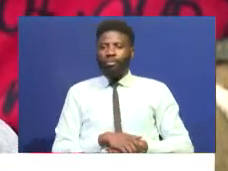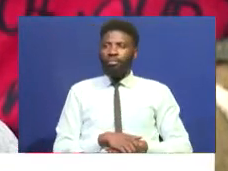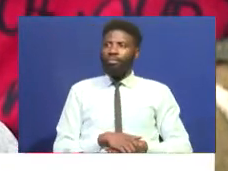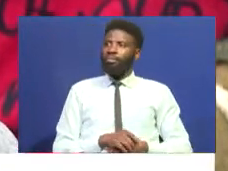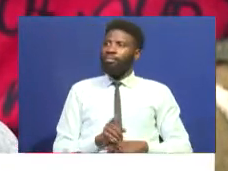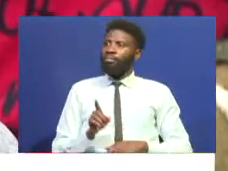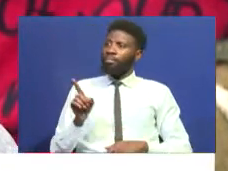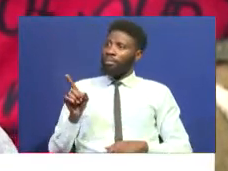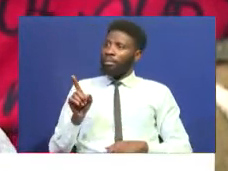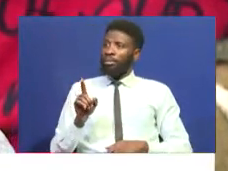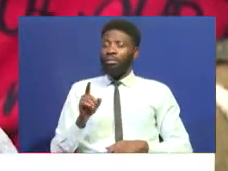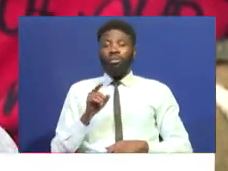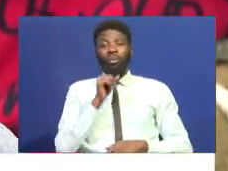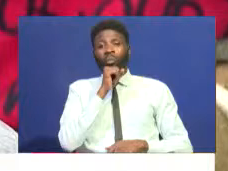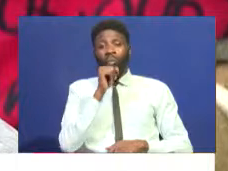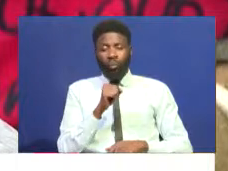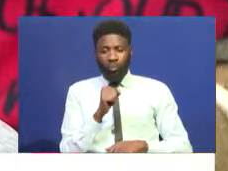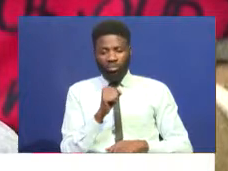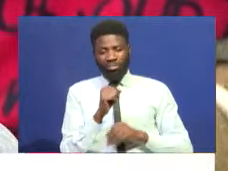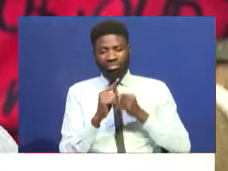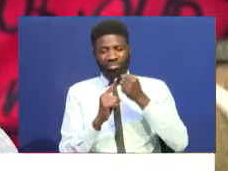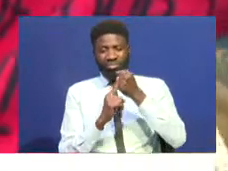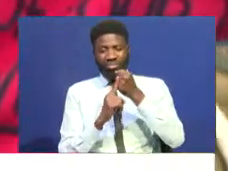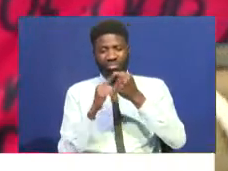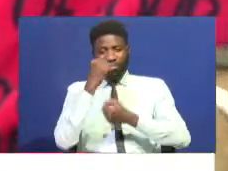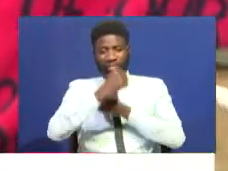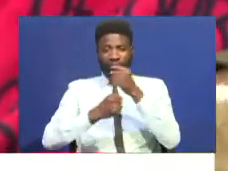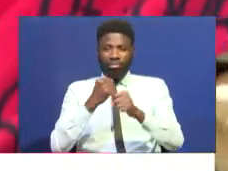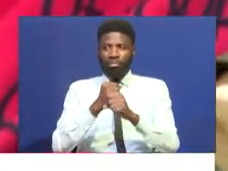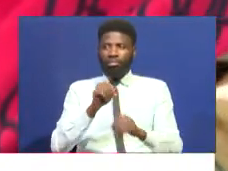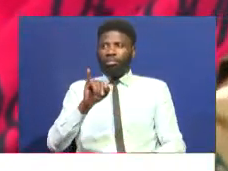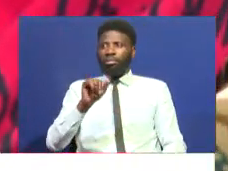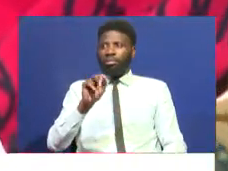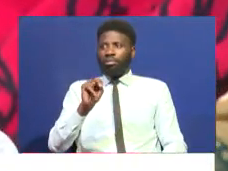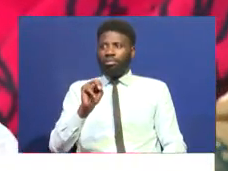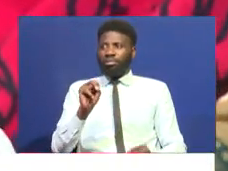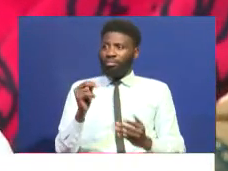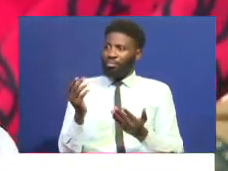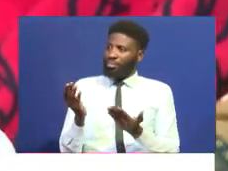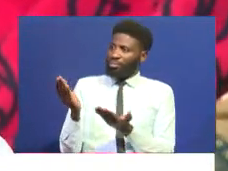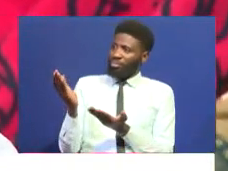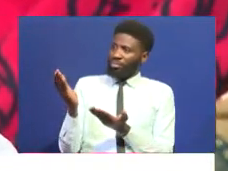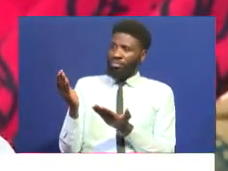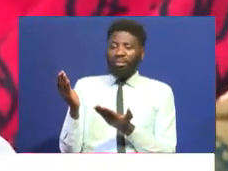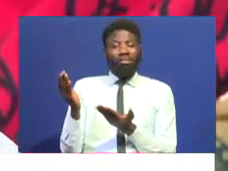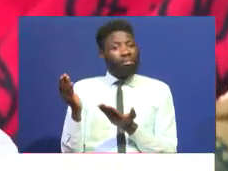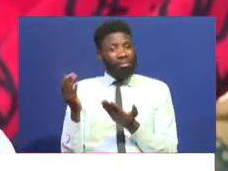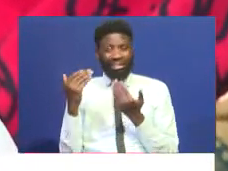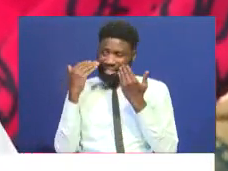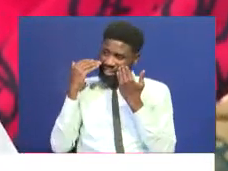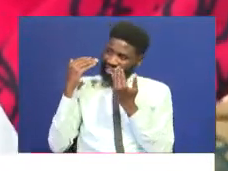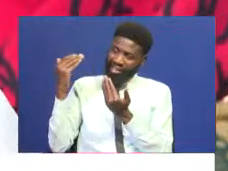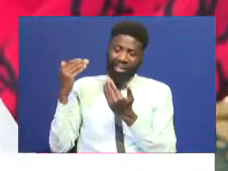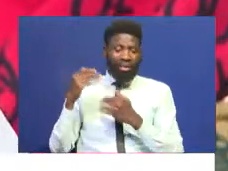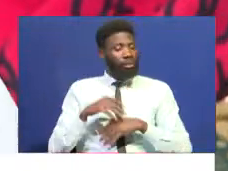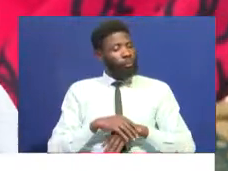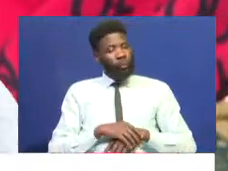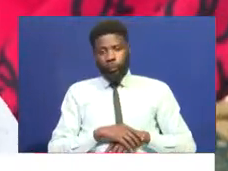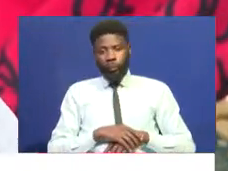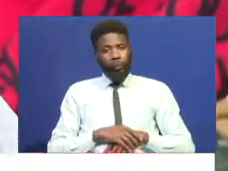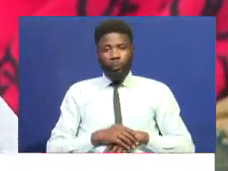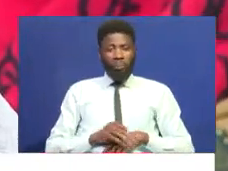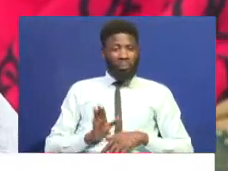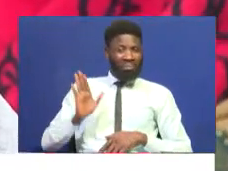At just 6 years old, Ian Baraka carries scars of a tragedy no child should